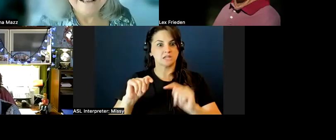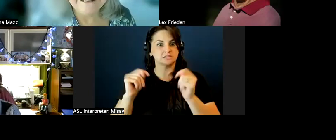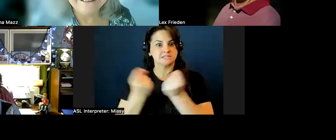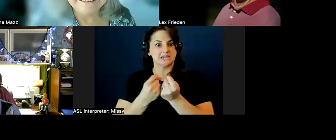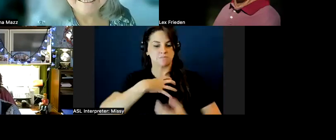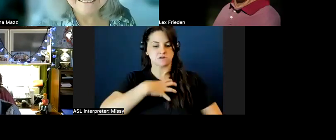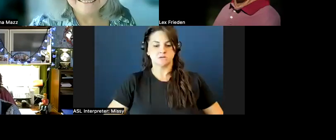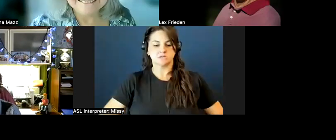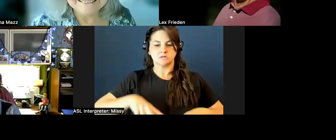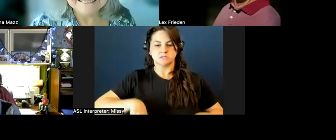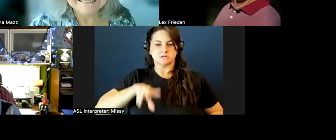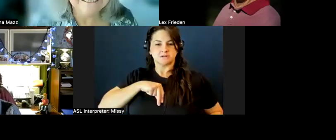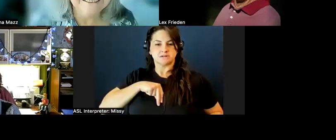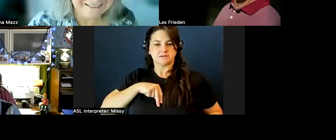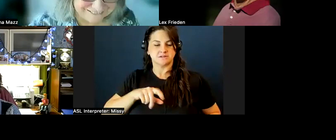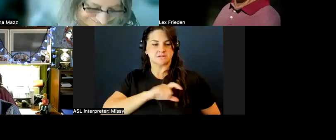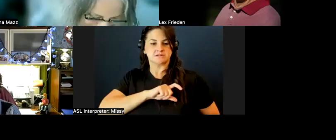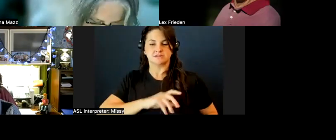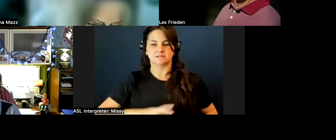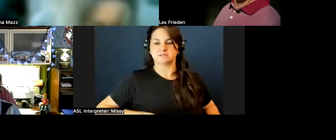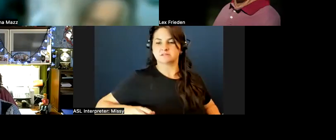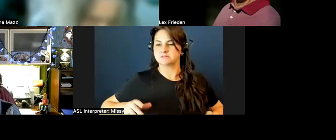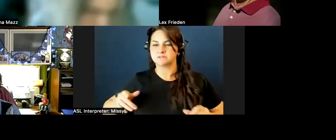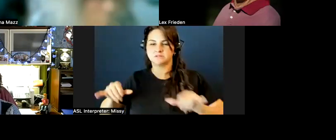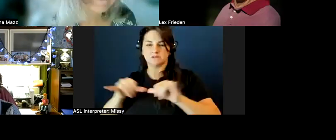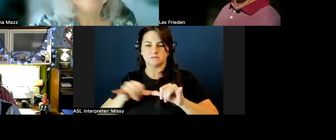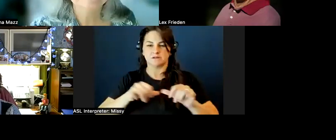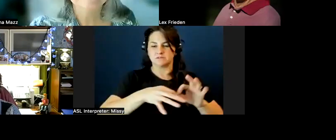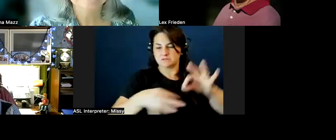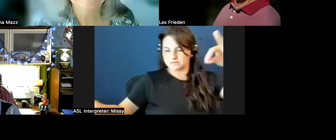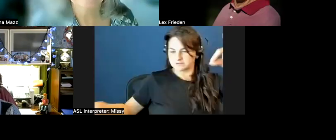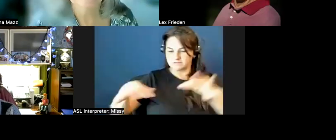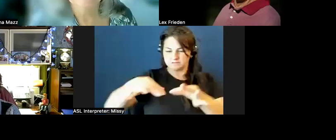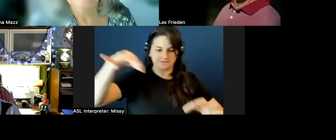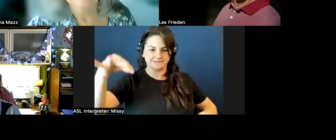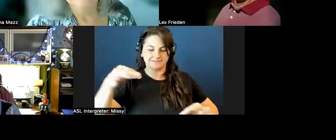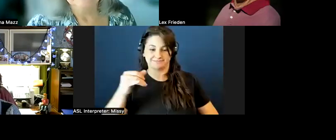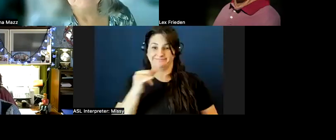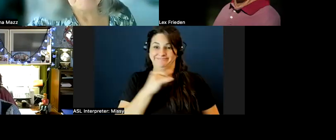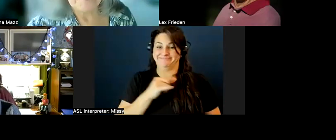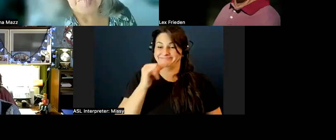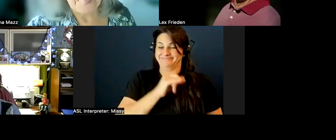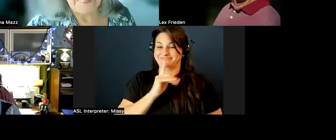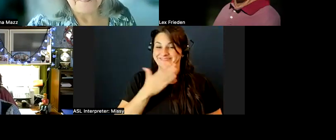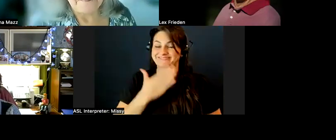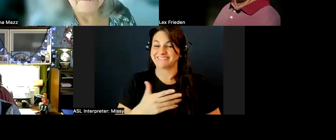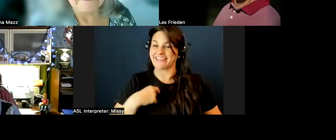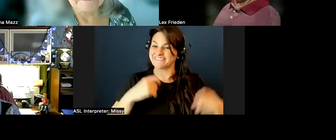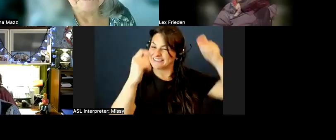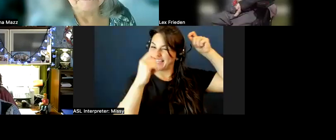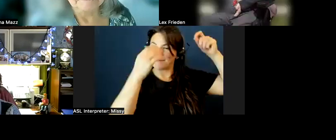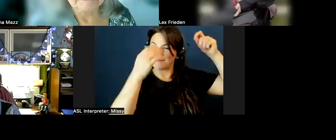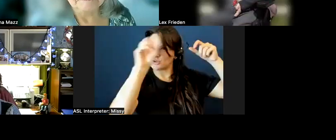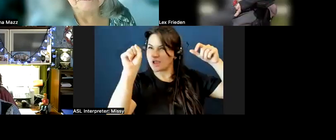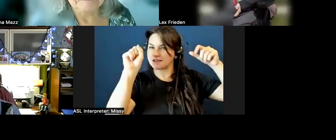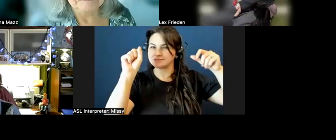their badges and carrying their rulers and tape measures. That's really great. They wear the caps, you know, U.S.